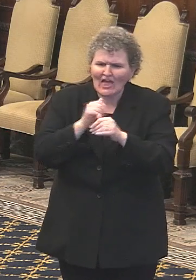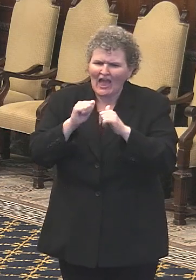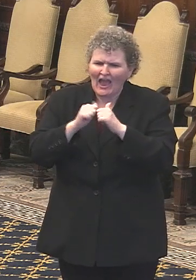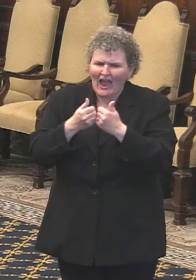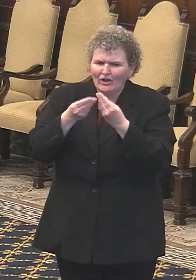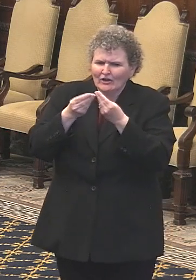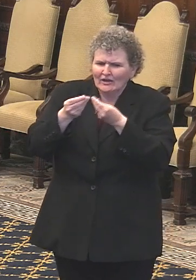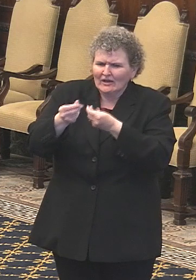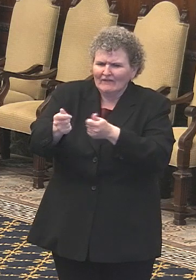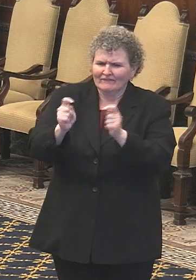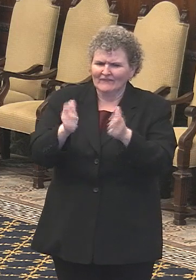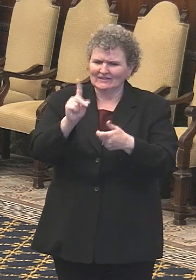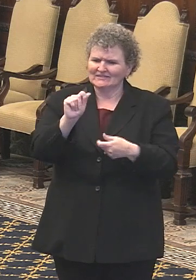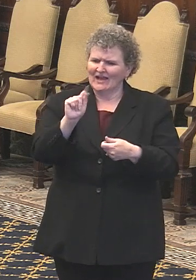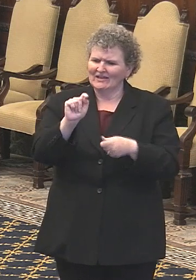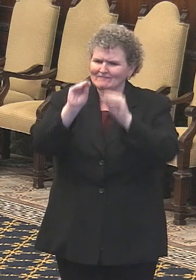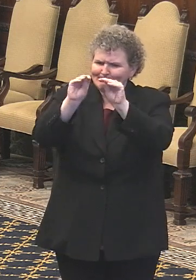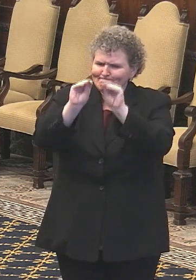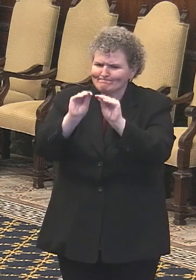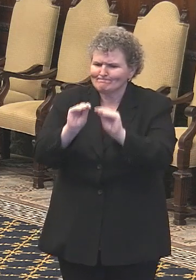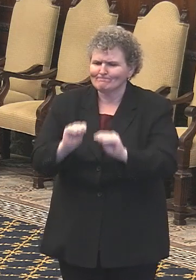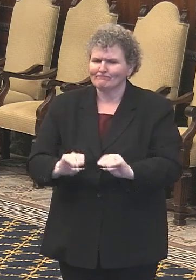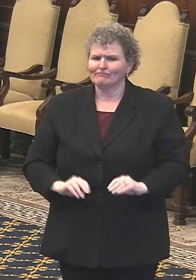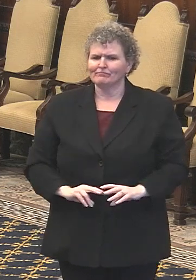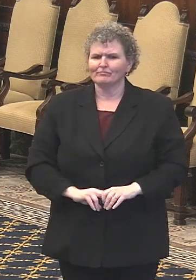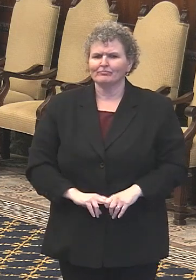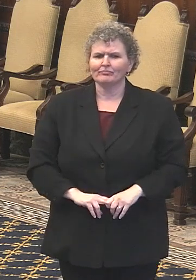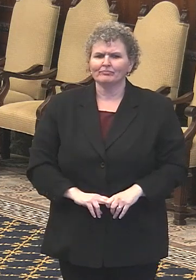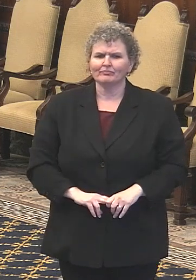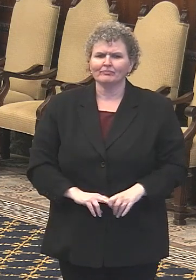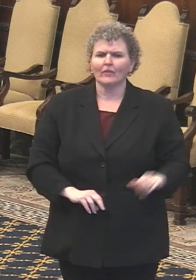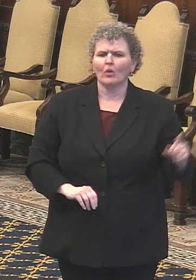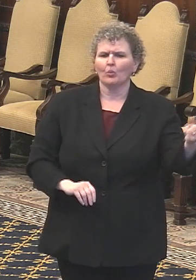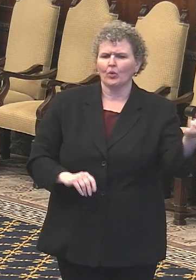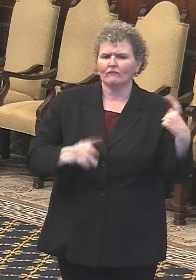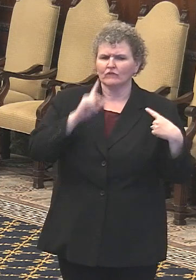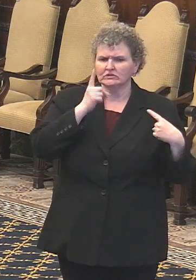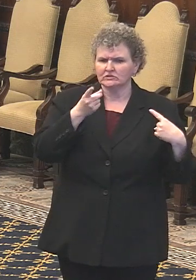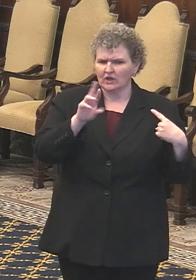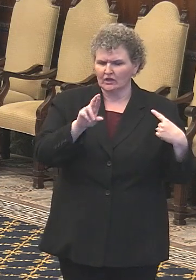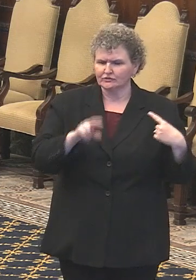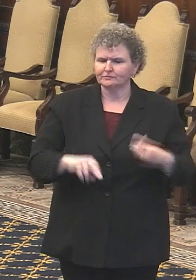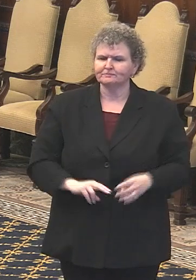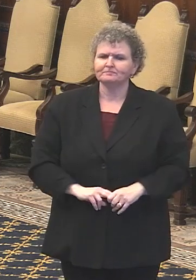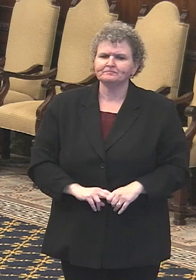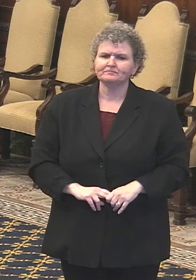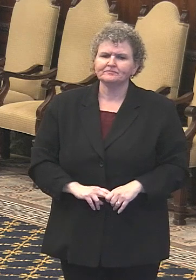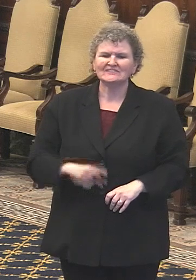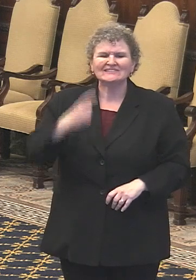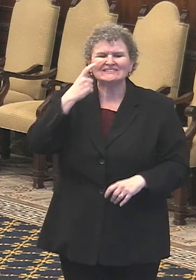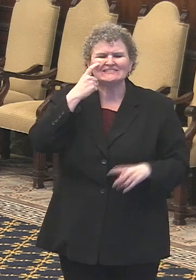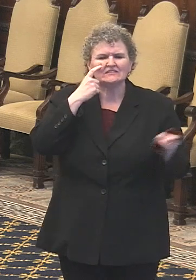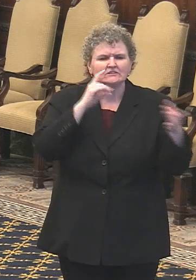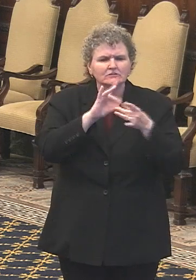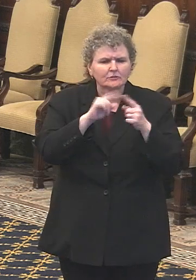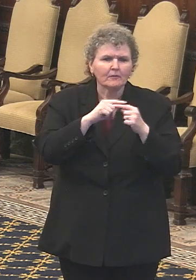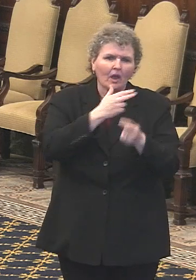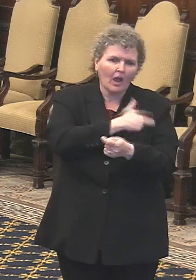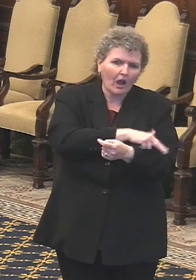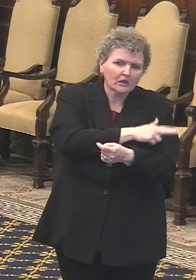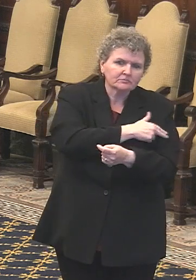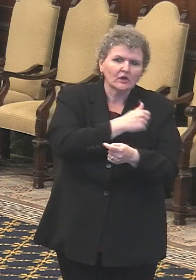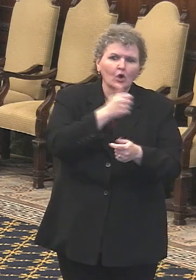Okay. Another question for you, Dr. Farley. I know you were just asked about the hospitals, which are at